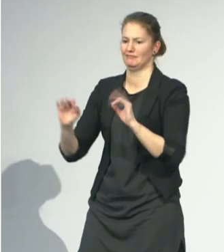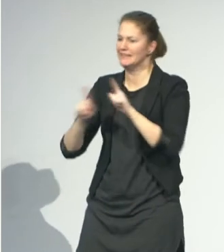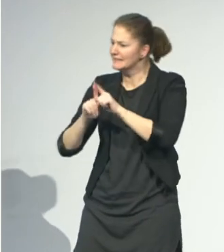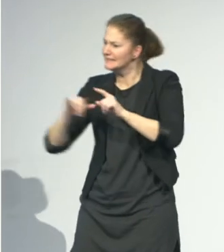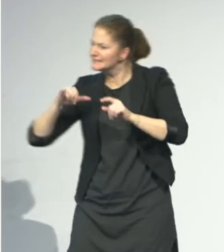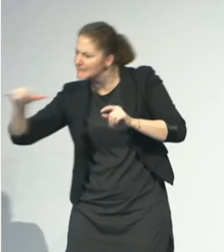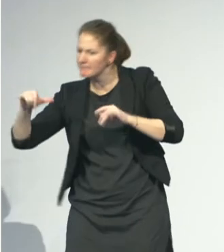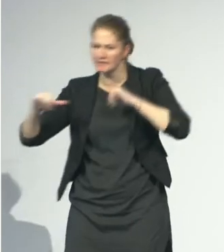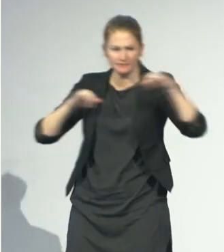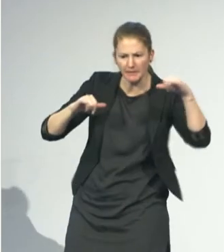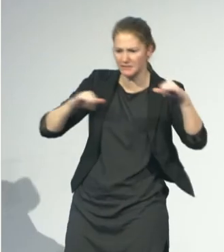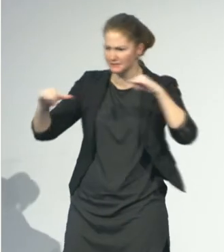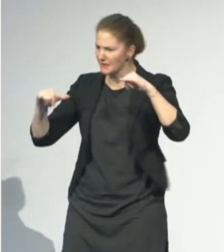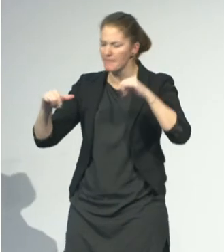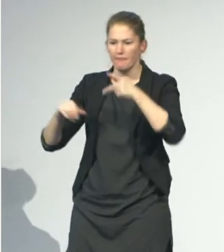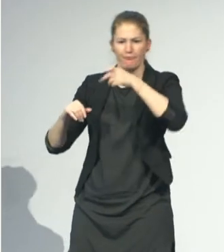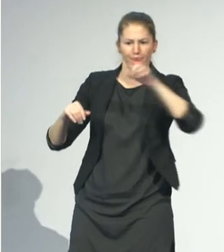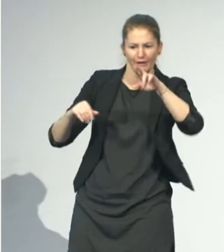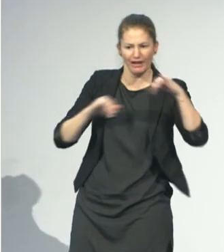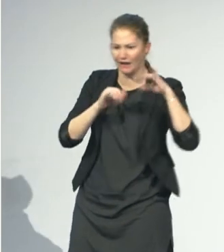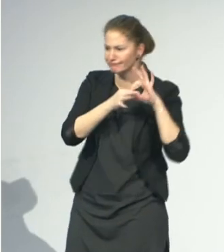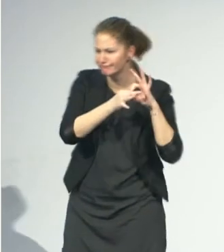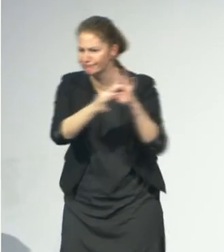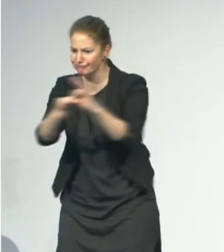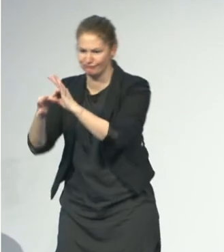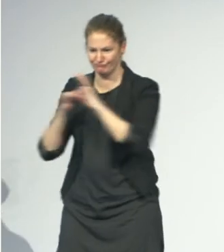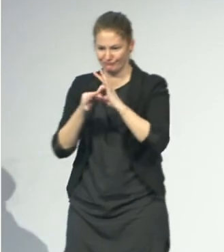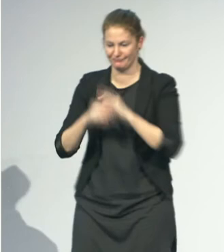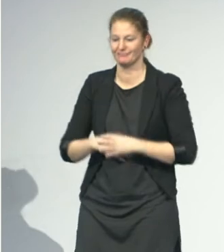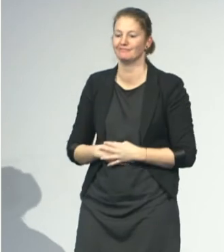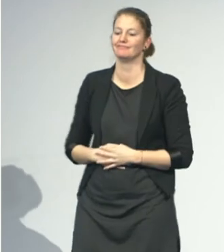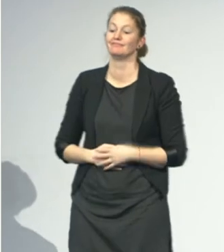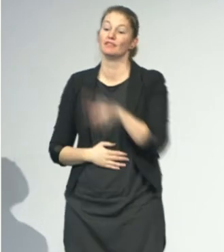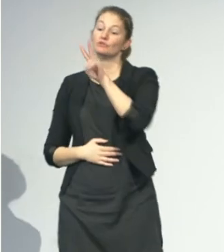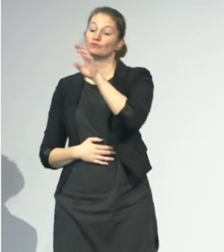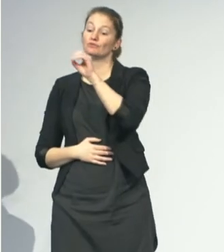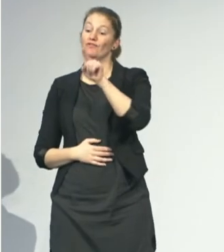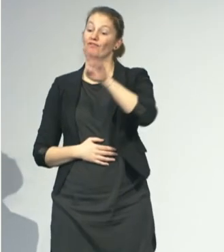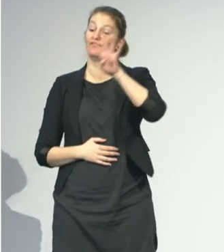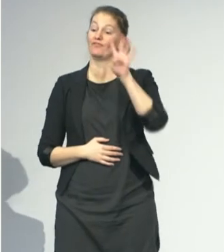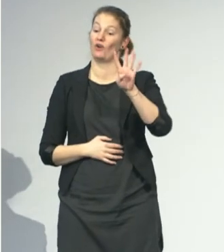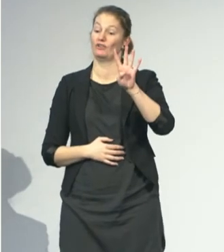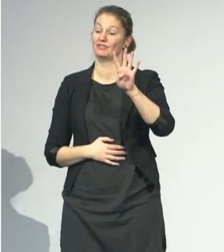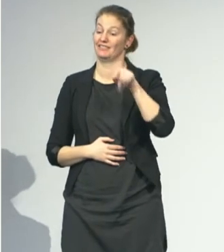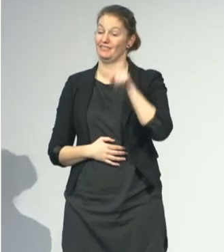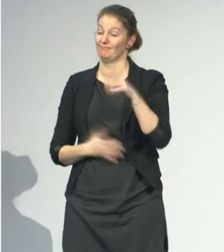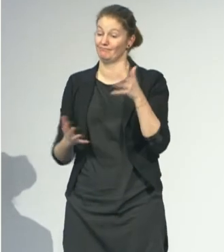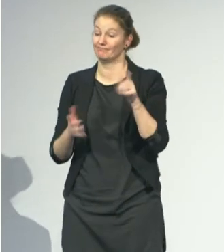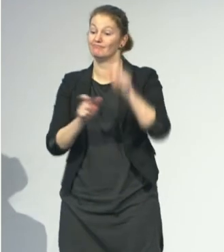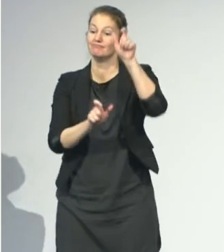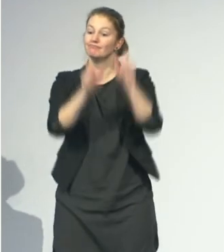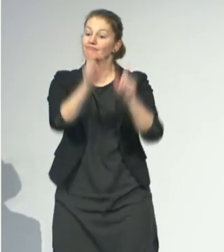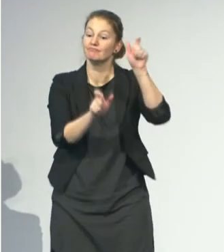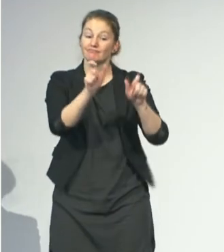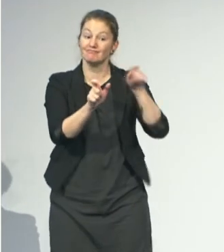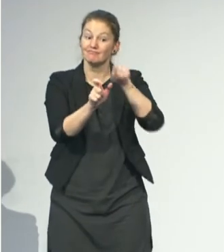we, at the very first conference in 2015, met the folks from Uloba, who are in Norway, and we've since been working